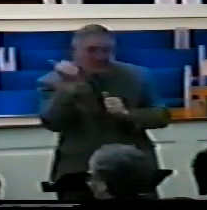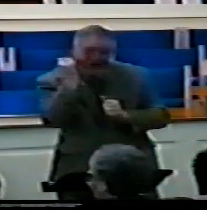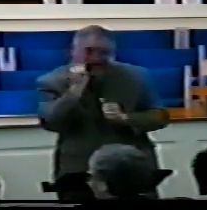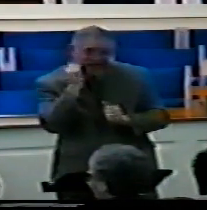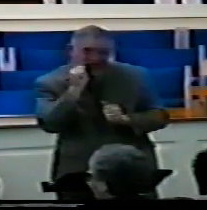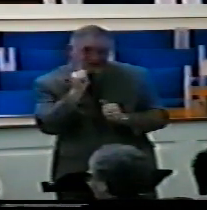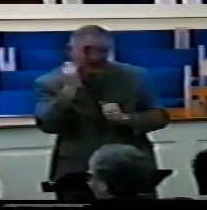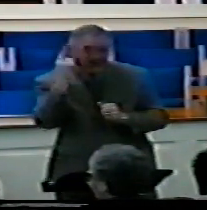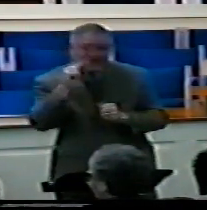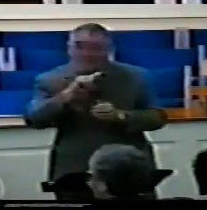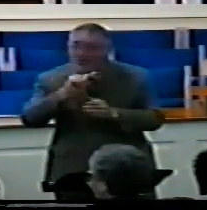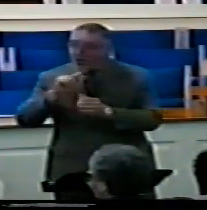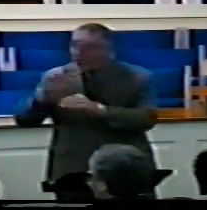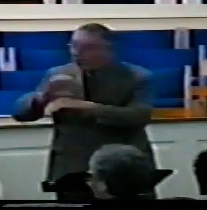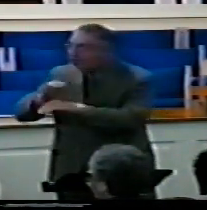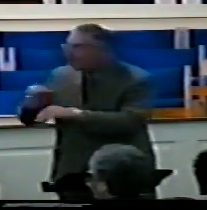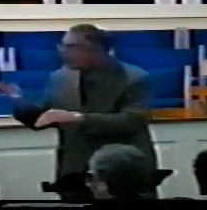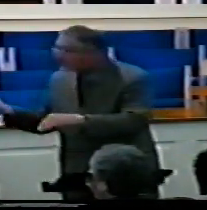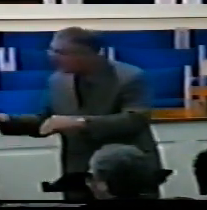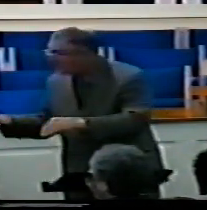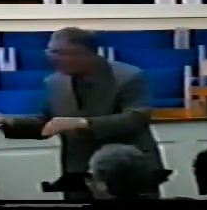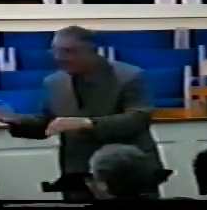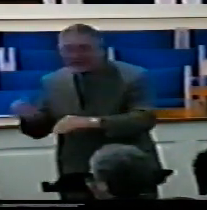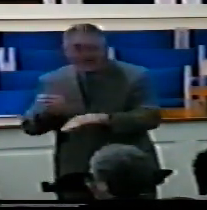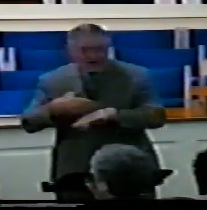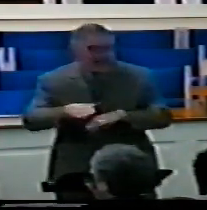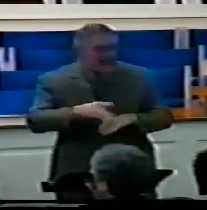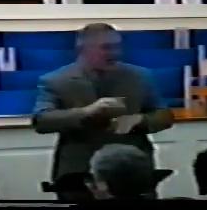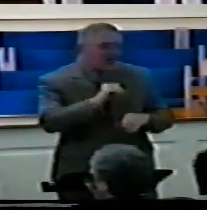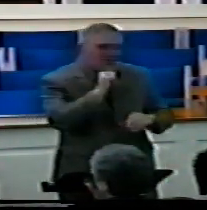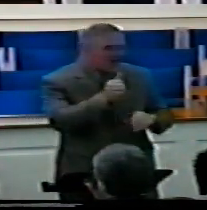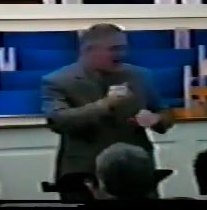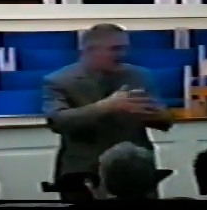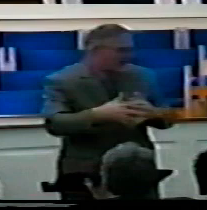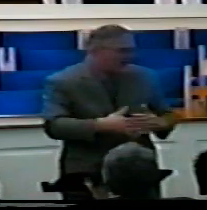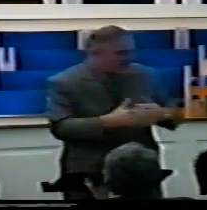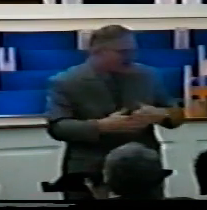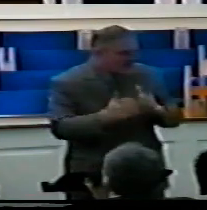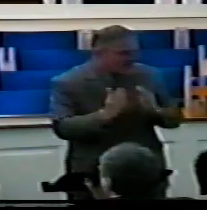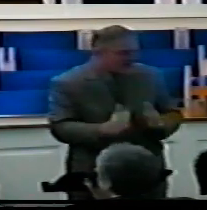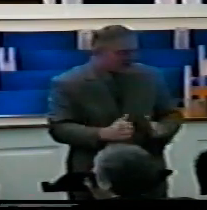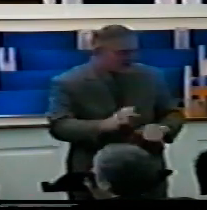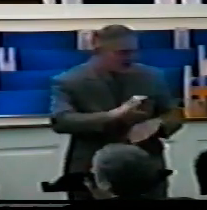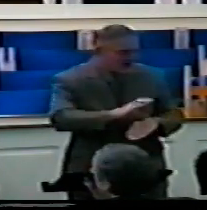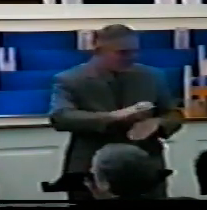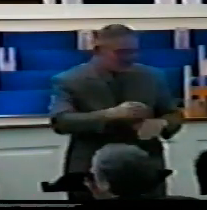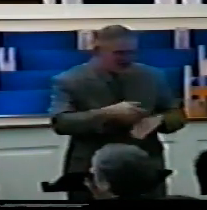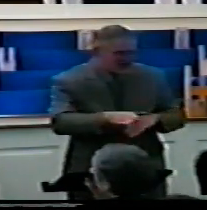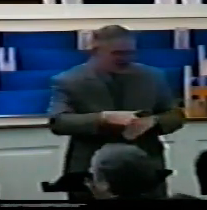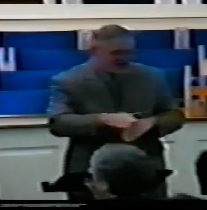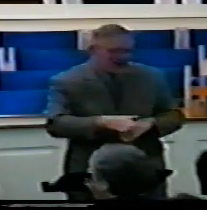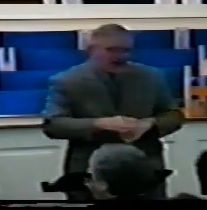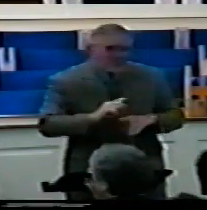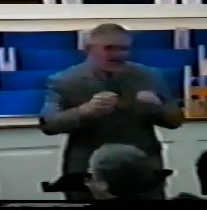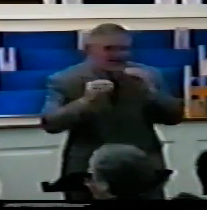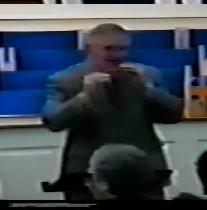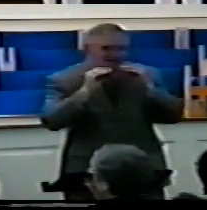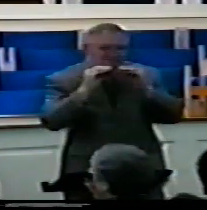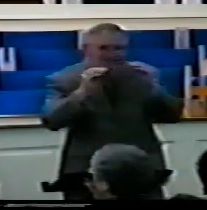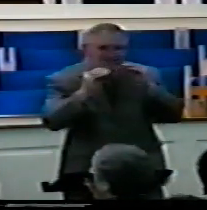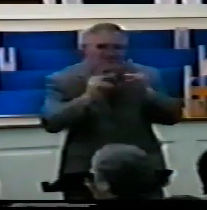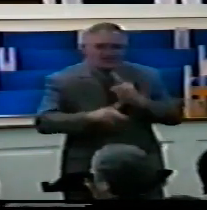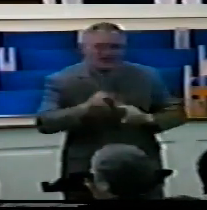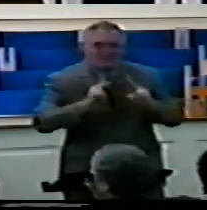send them, not American money. But I remember, he said, told that missionary, he said, our pastor taught us to trust God, not